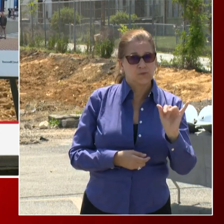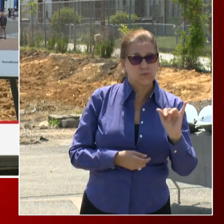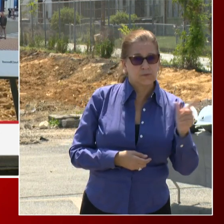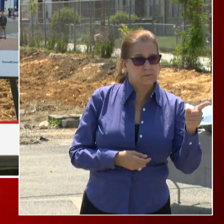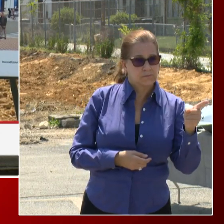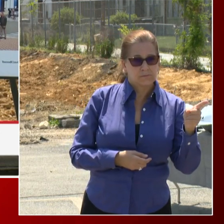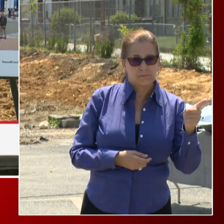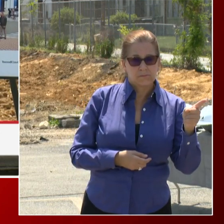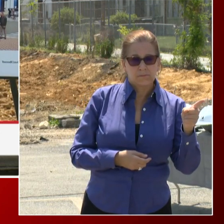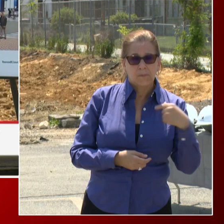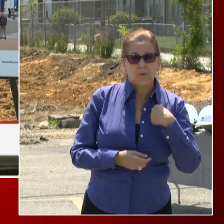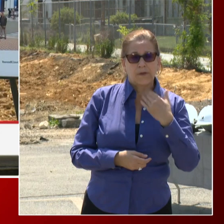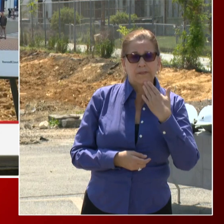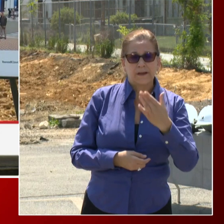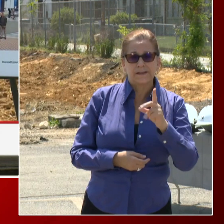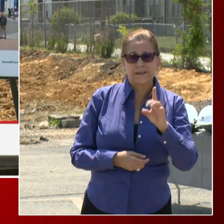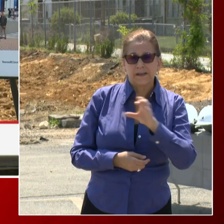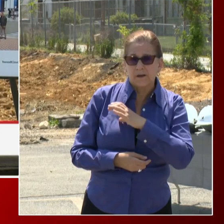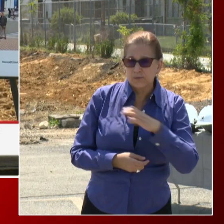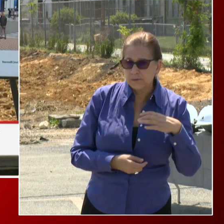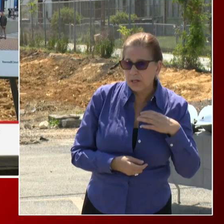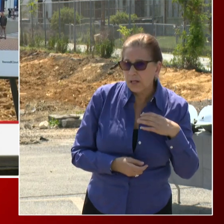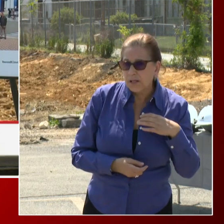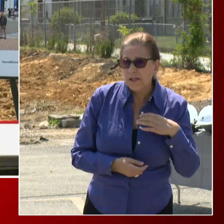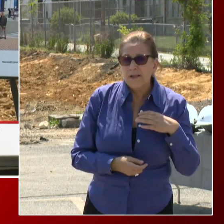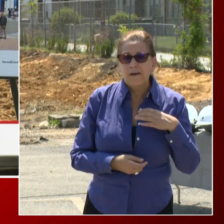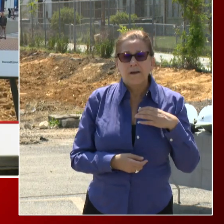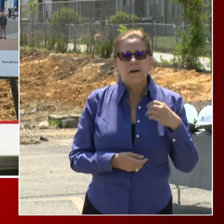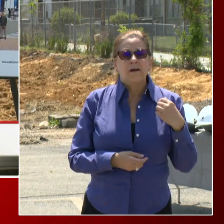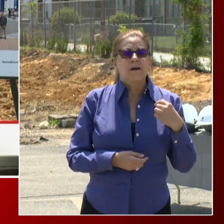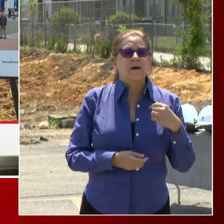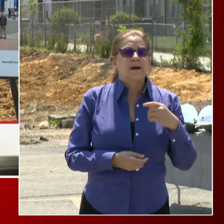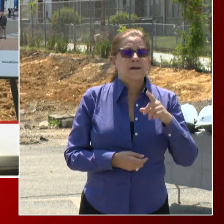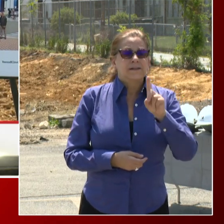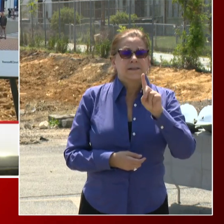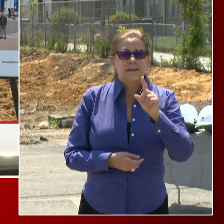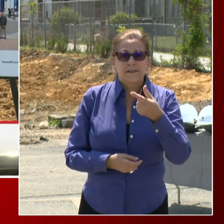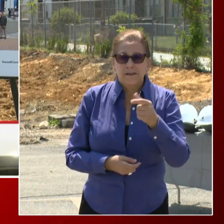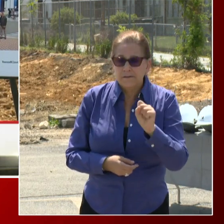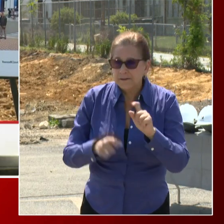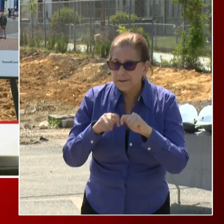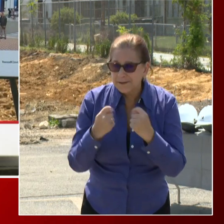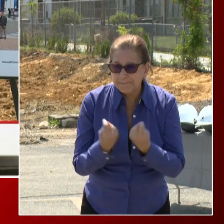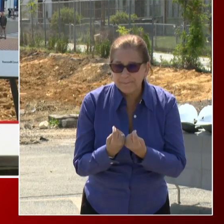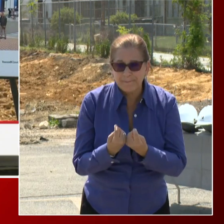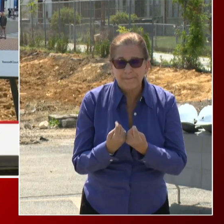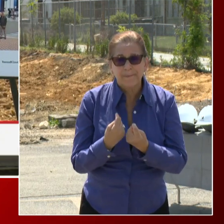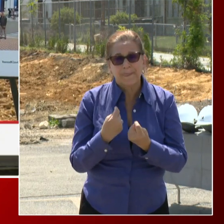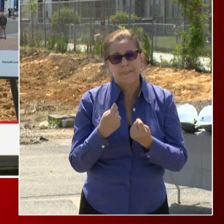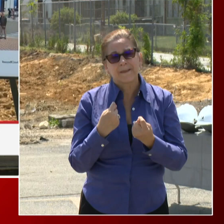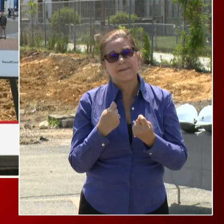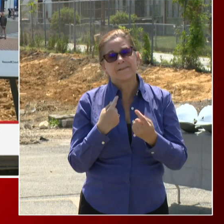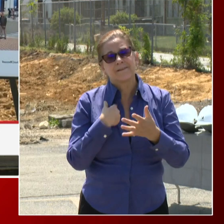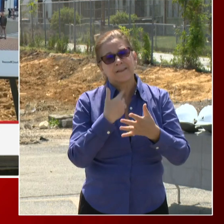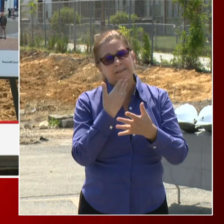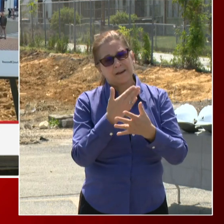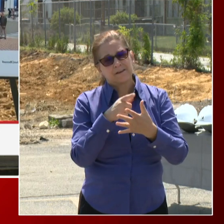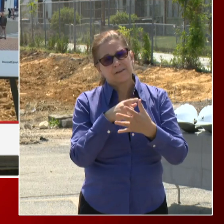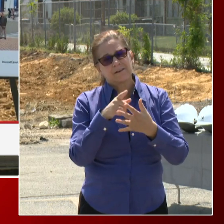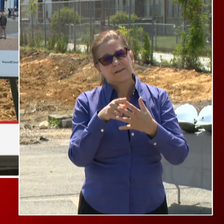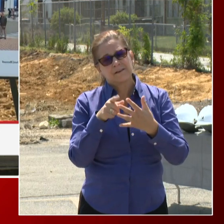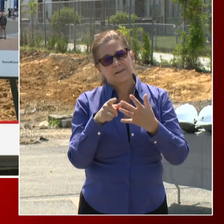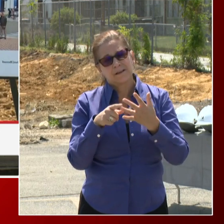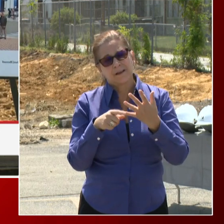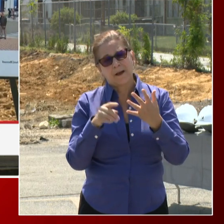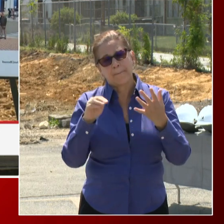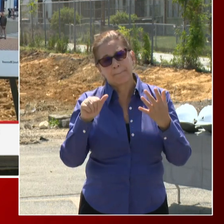Johans Fuller and Tawana Hicks, and the rest of the DGS team, the Marshall Heights Executive Board, Main Street